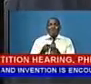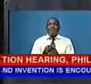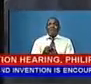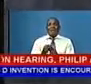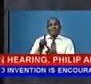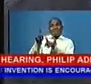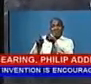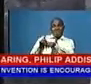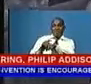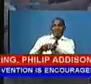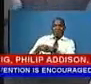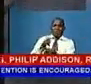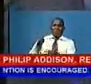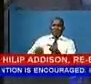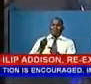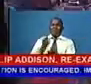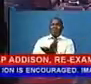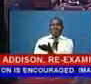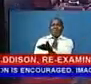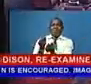done in re-examination.